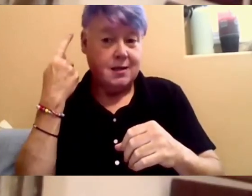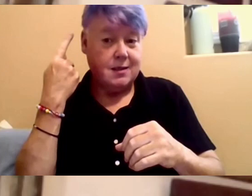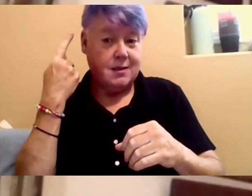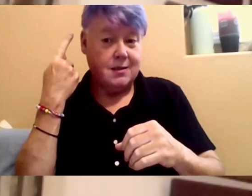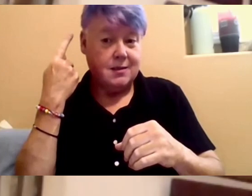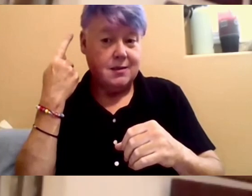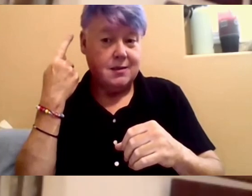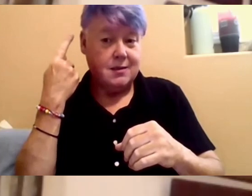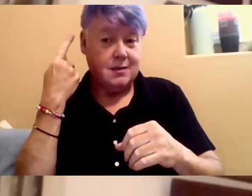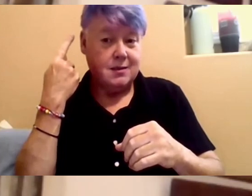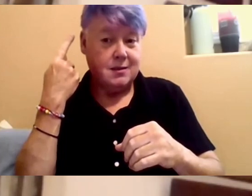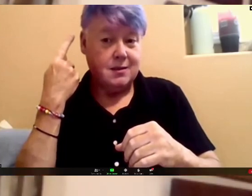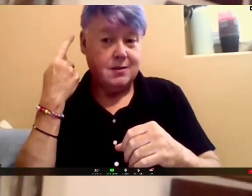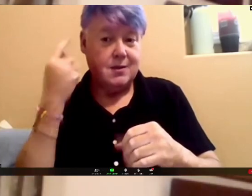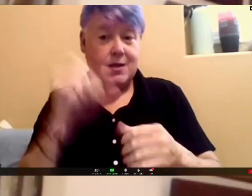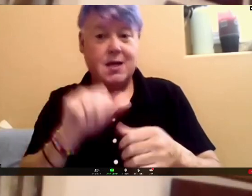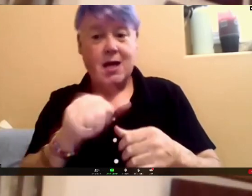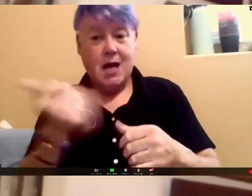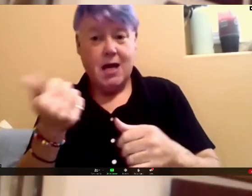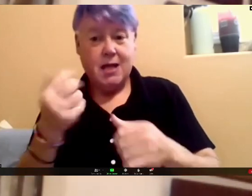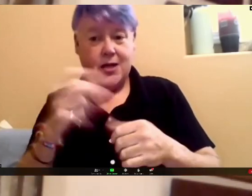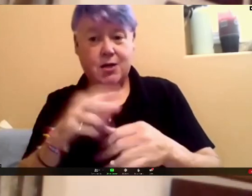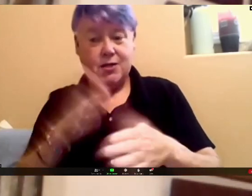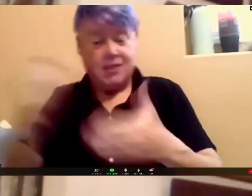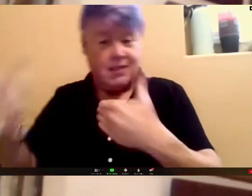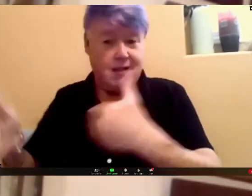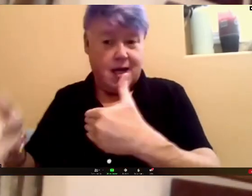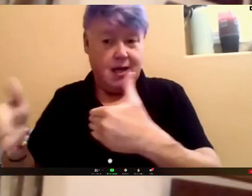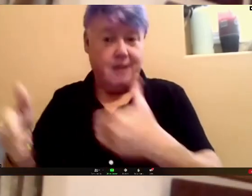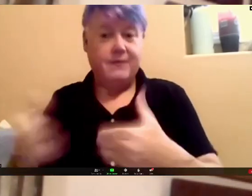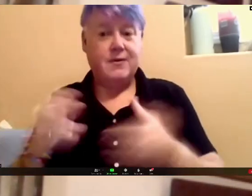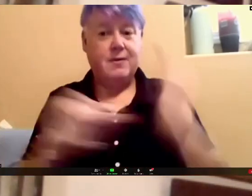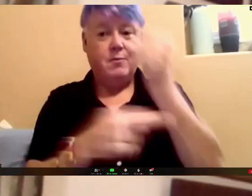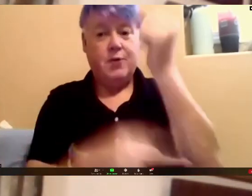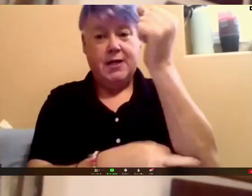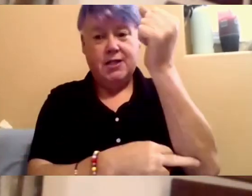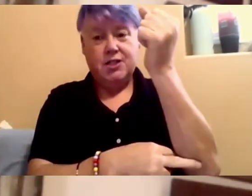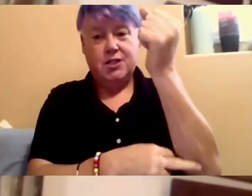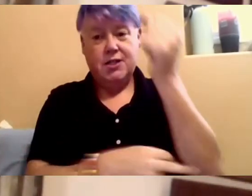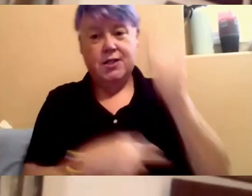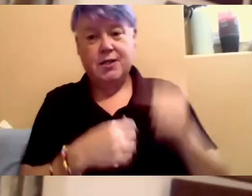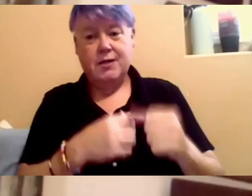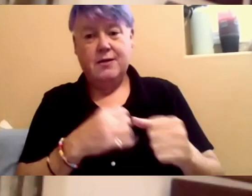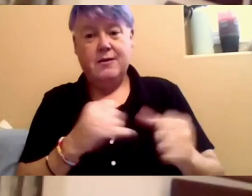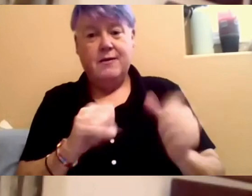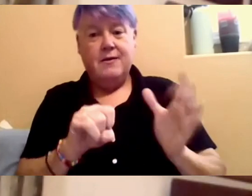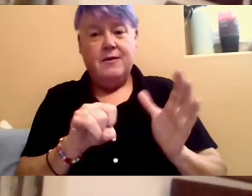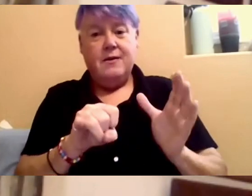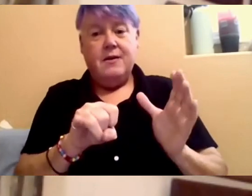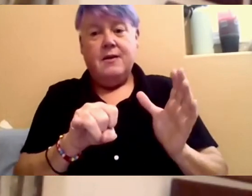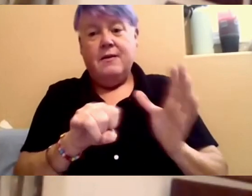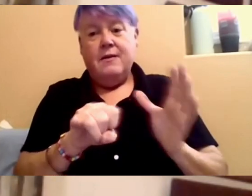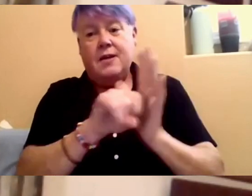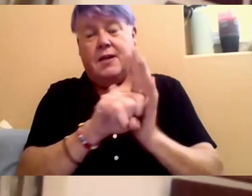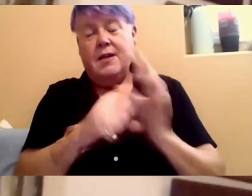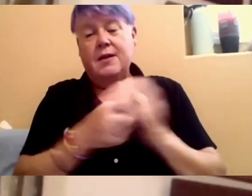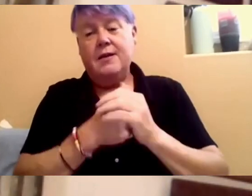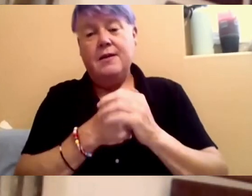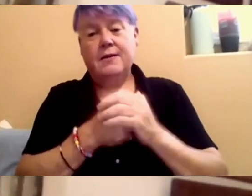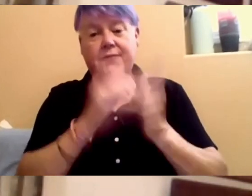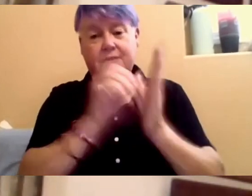former book, The Other Side of the Bridge, just by way of an illustration of developing